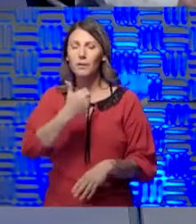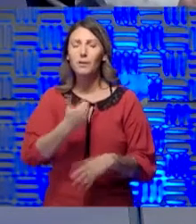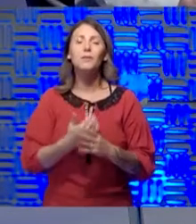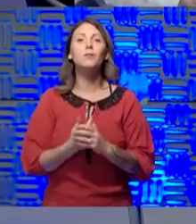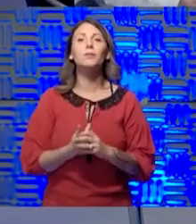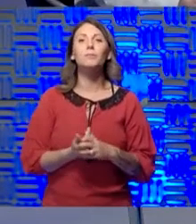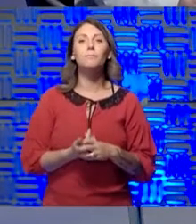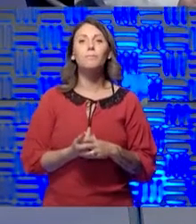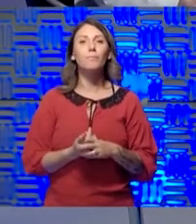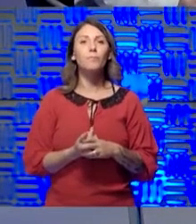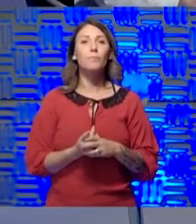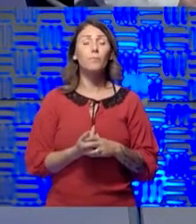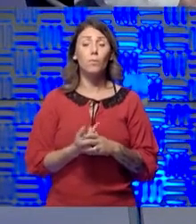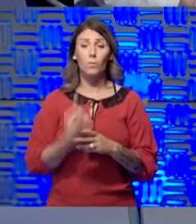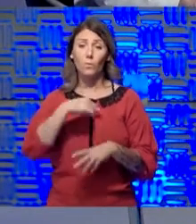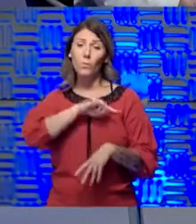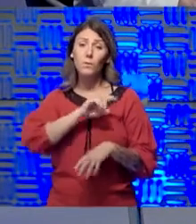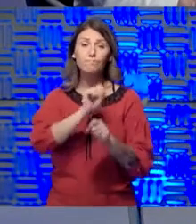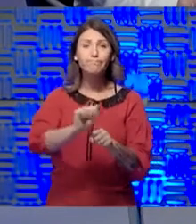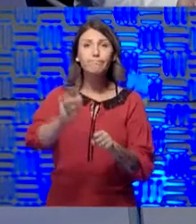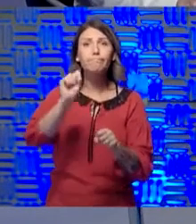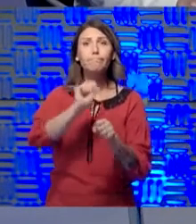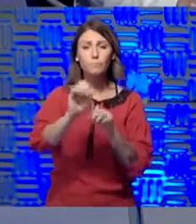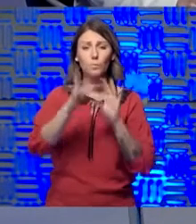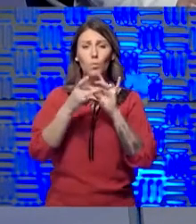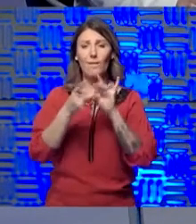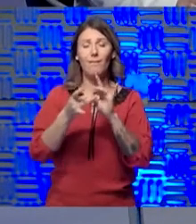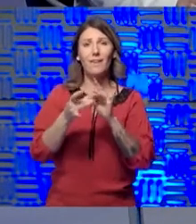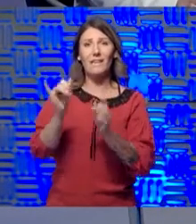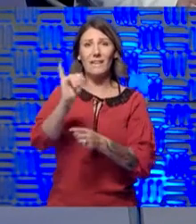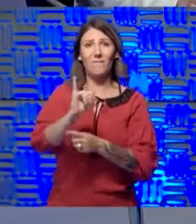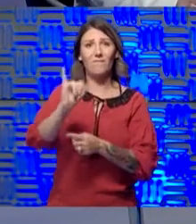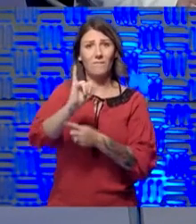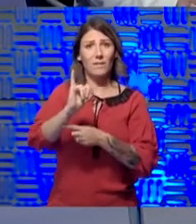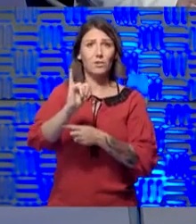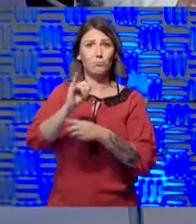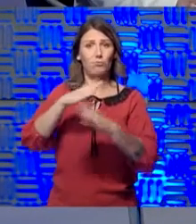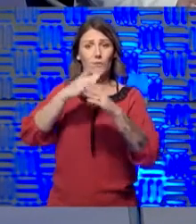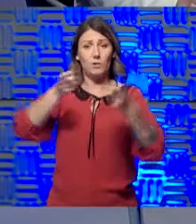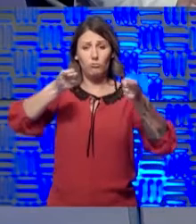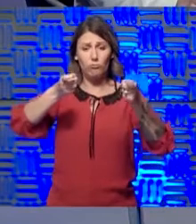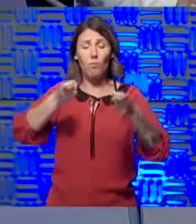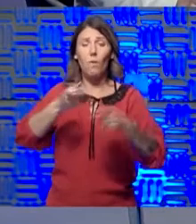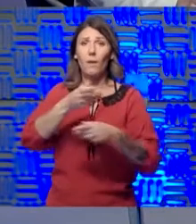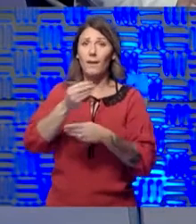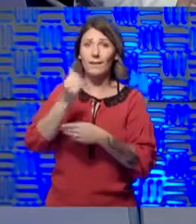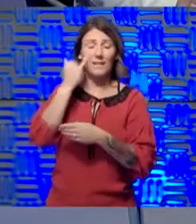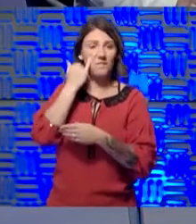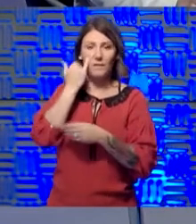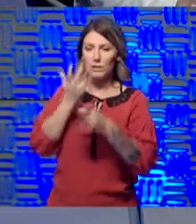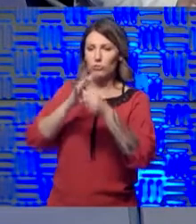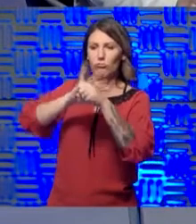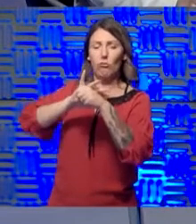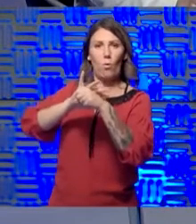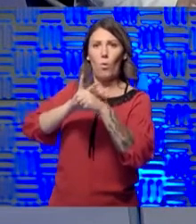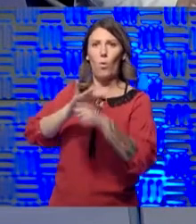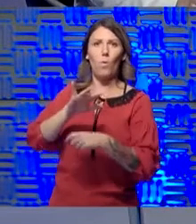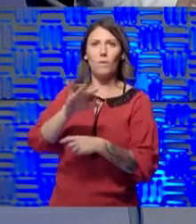done so much work around infection prevention and control now that whether it's COVID or any